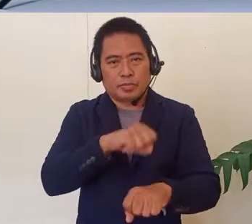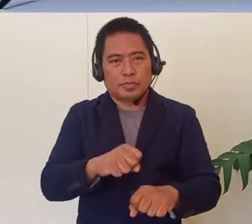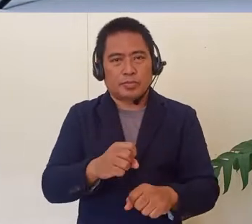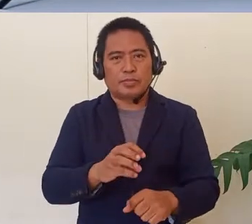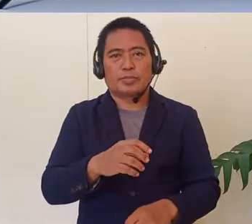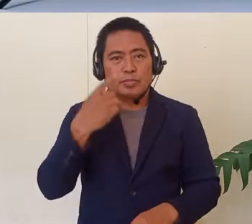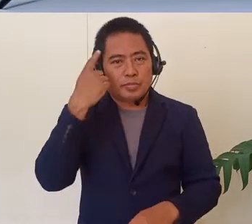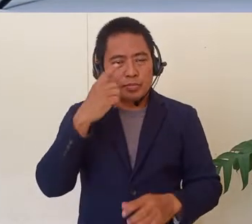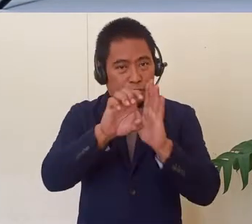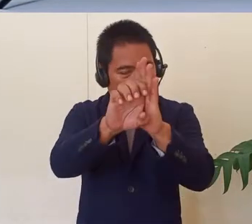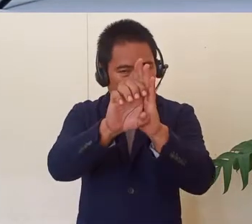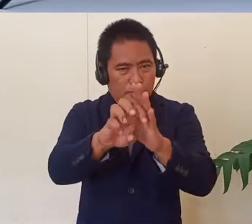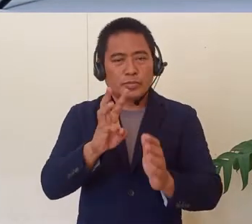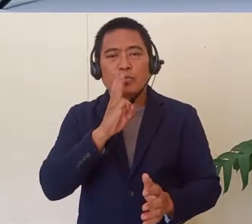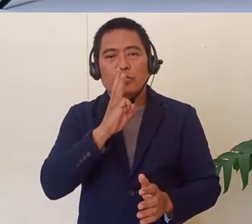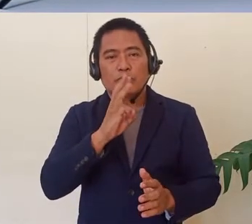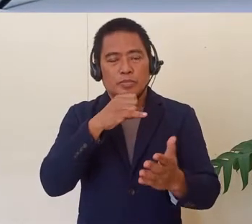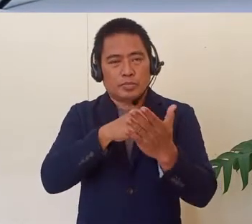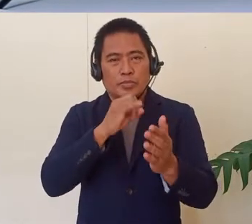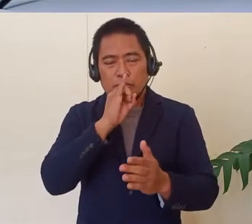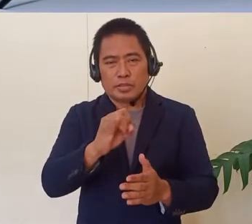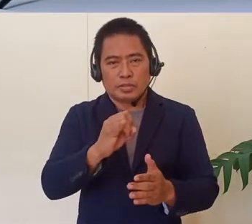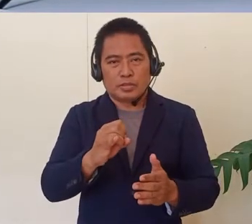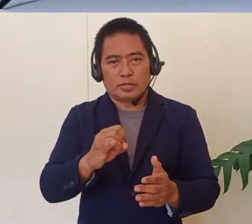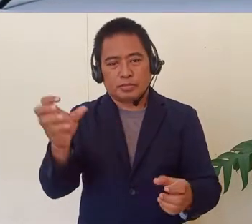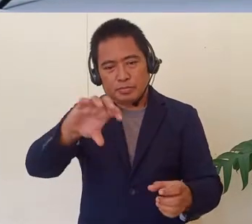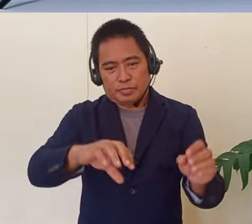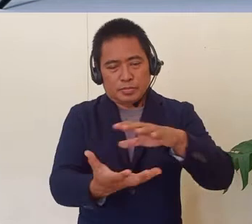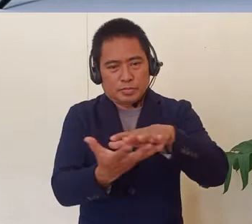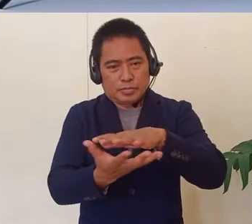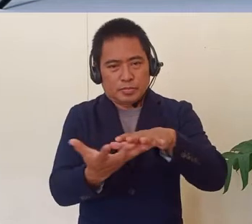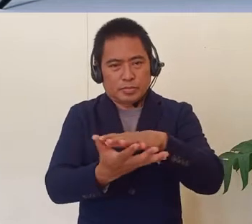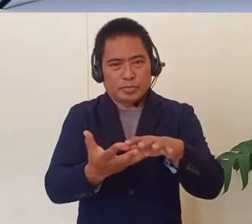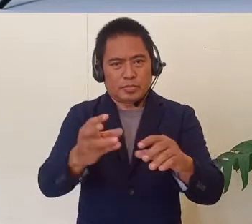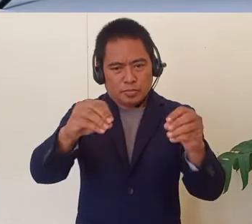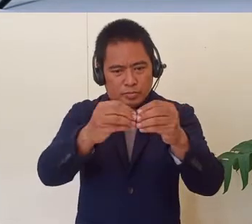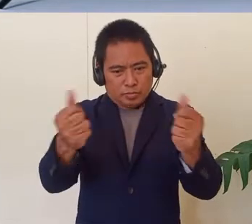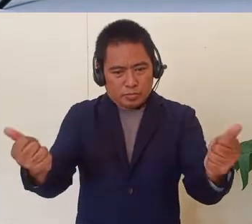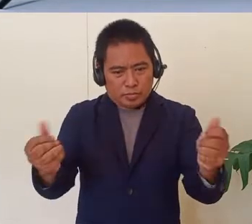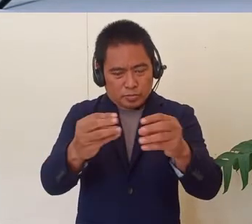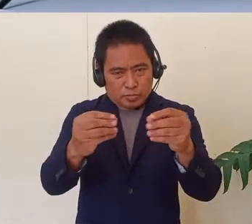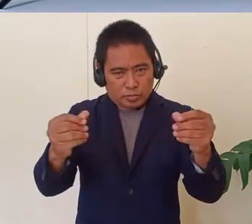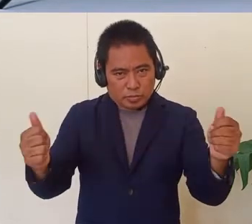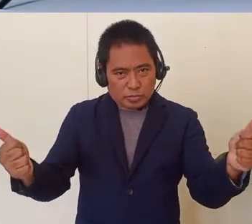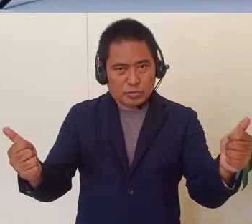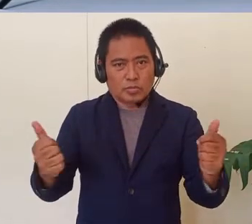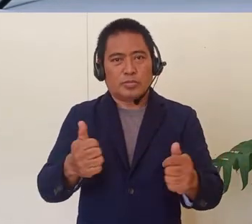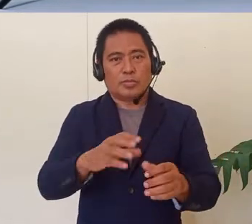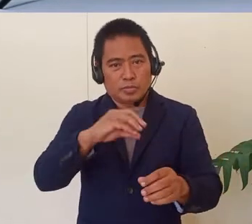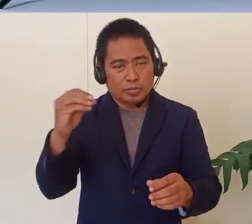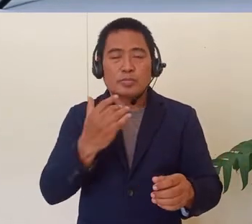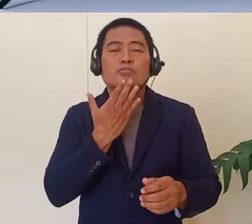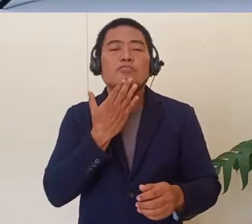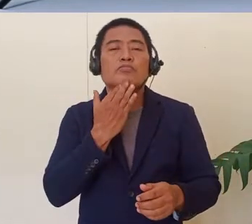solid substances like sugar. A solute is the component of the solution